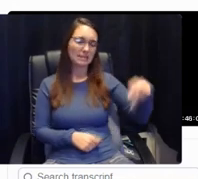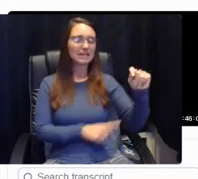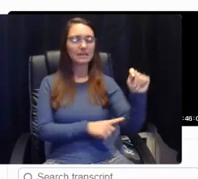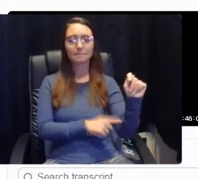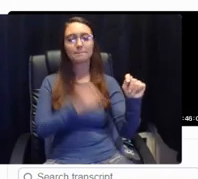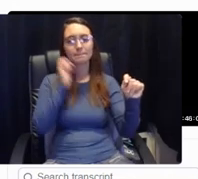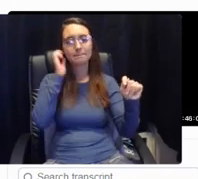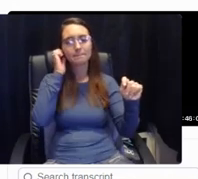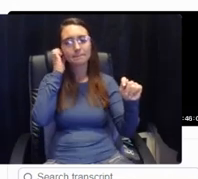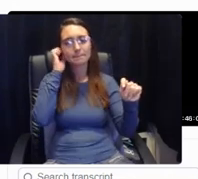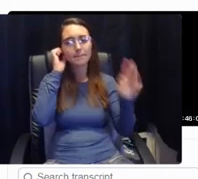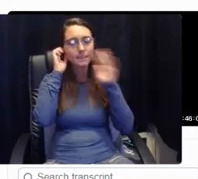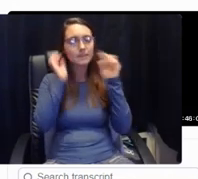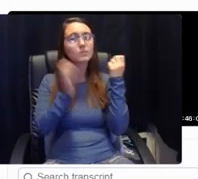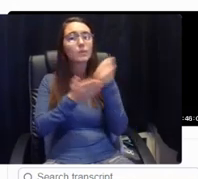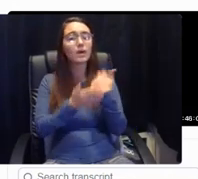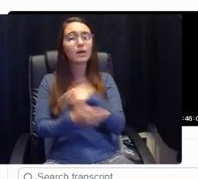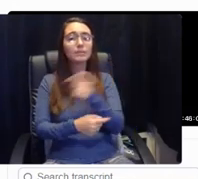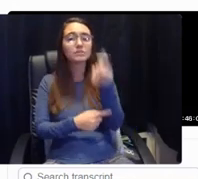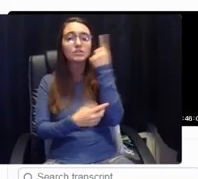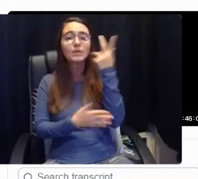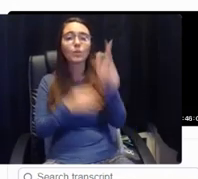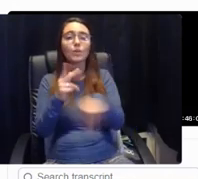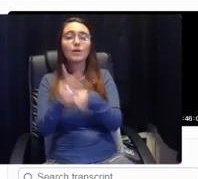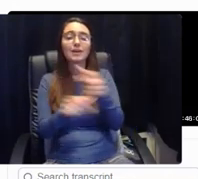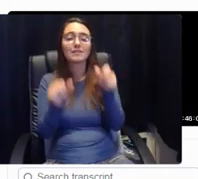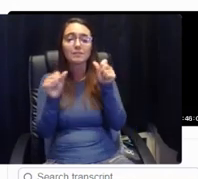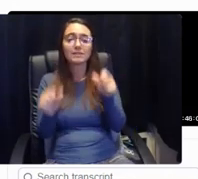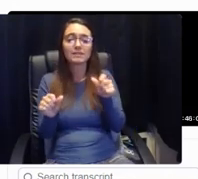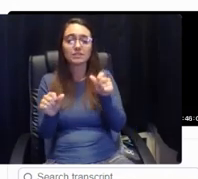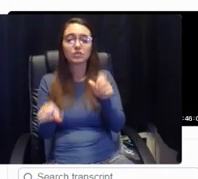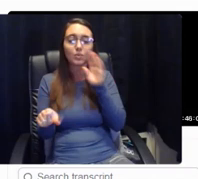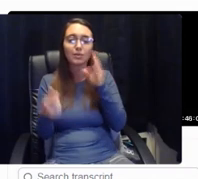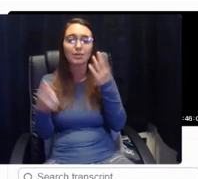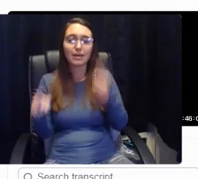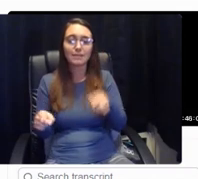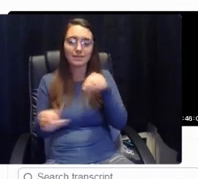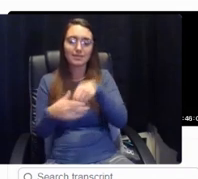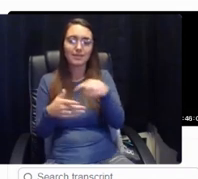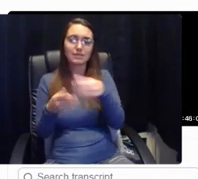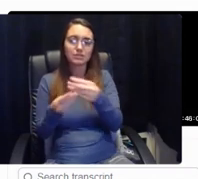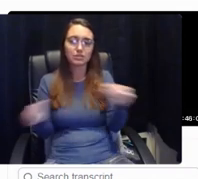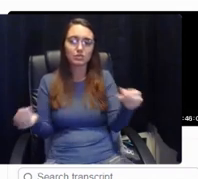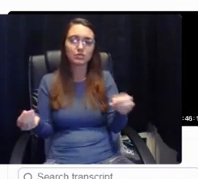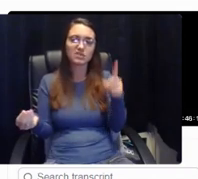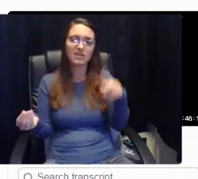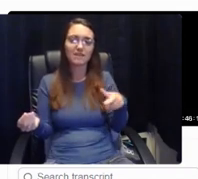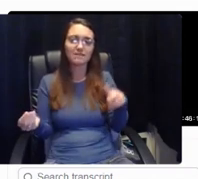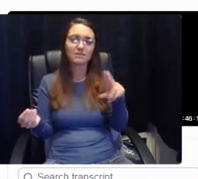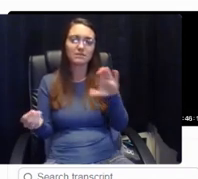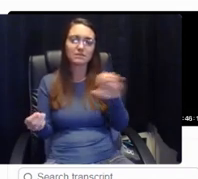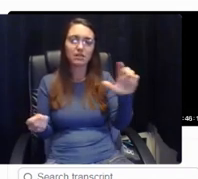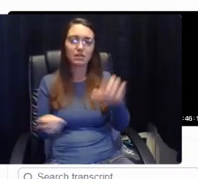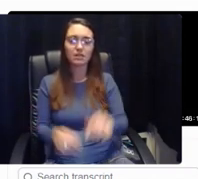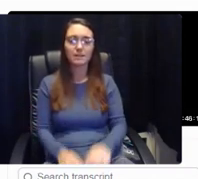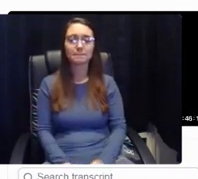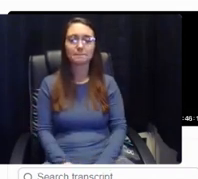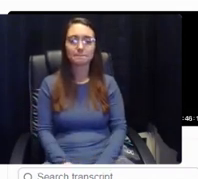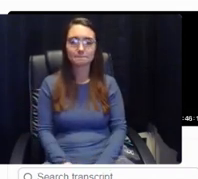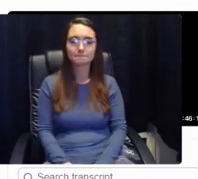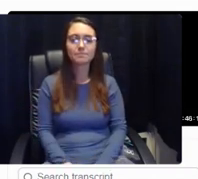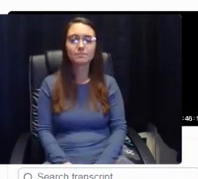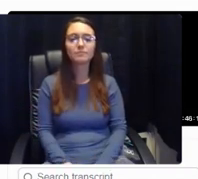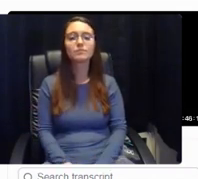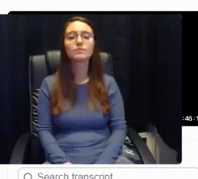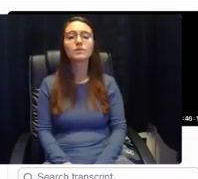to indicating what kind of potential in this particular solution half cell. And that will be